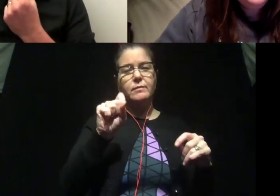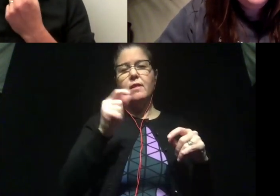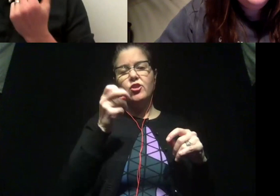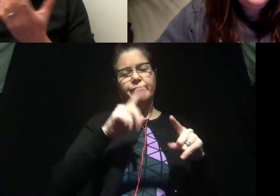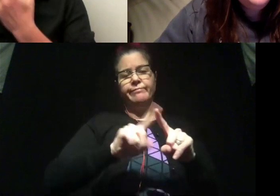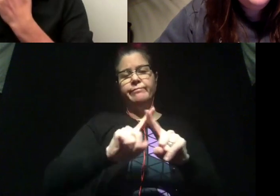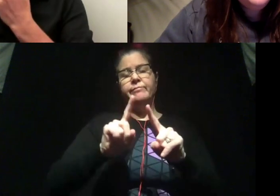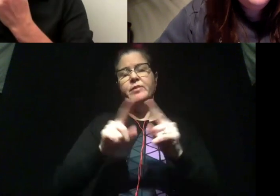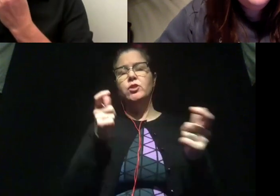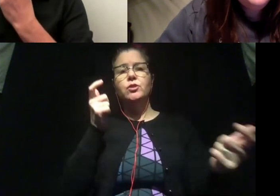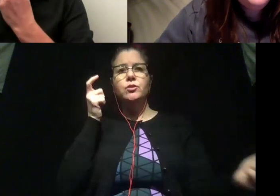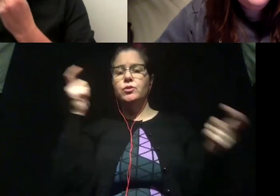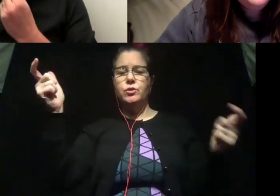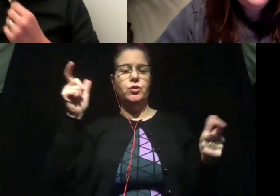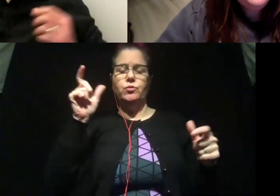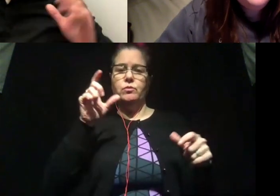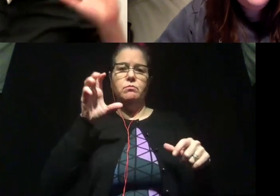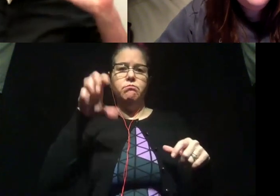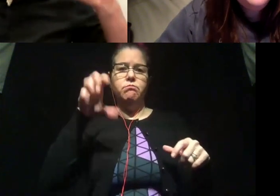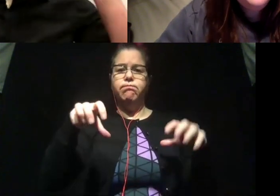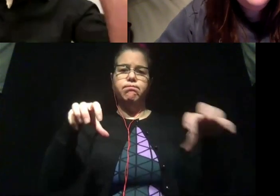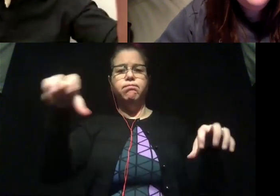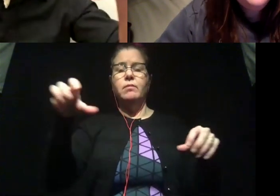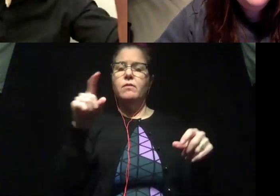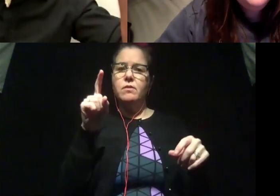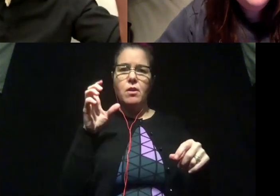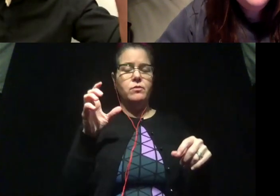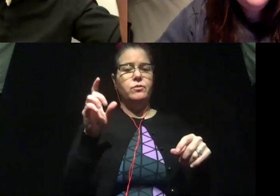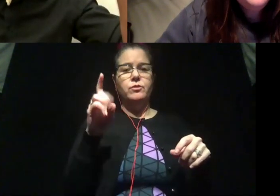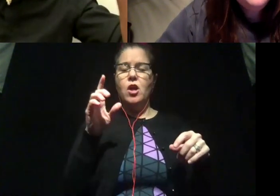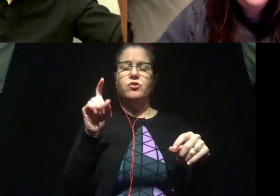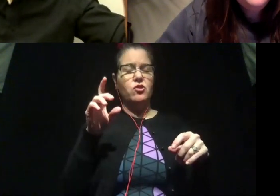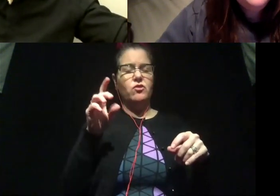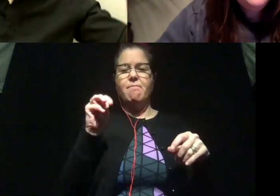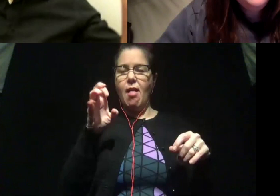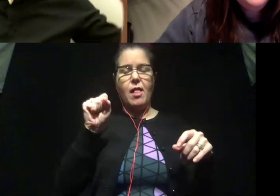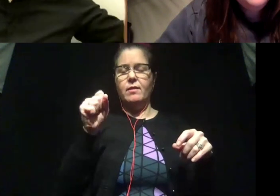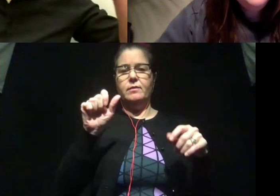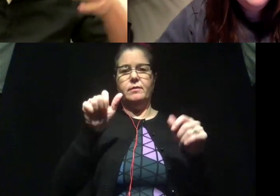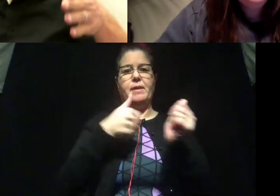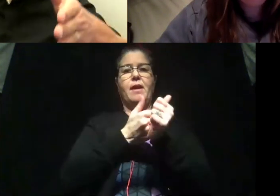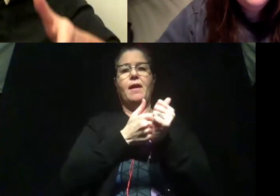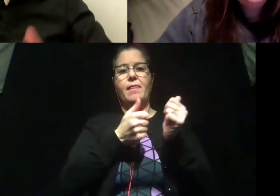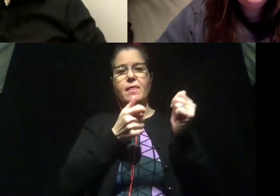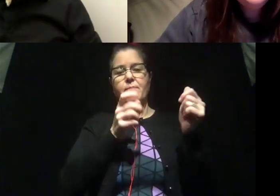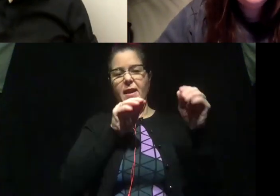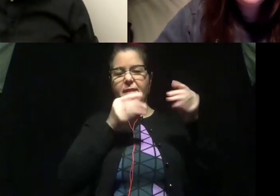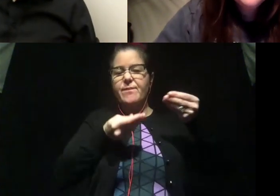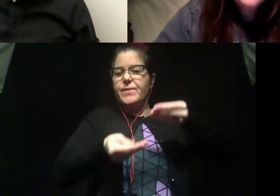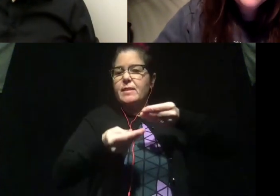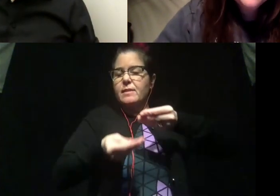other gigantic glaciers that have hundreds and hundreds of square miles of ice behind them that feed into these